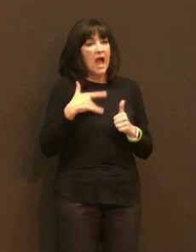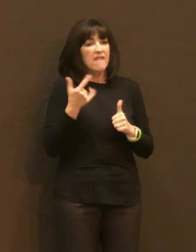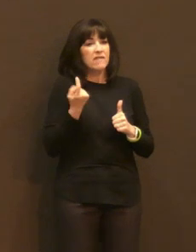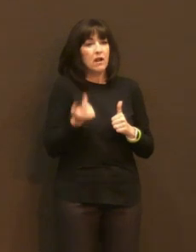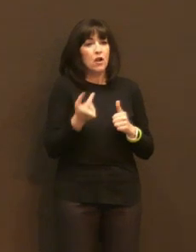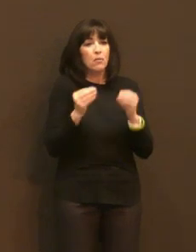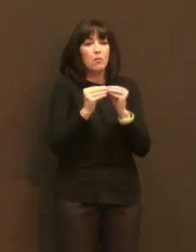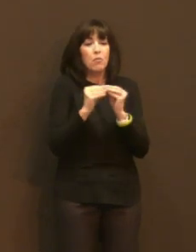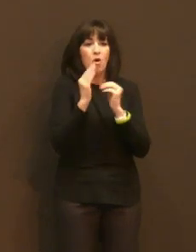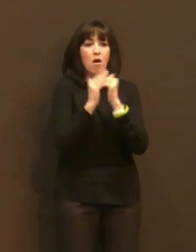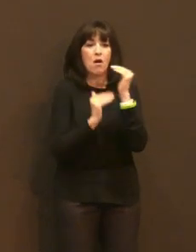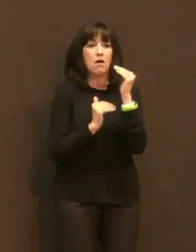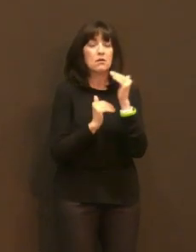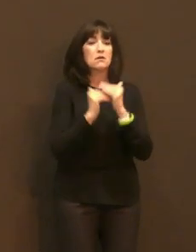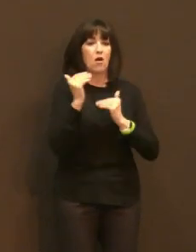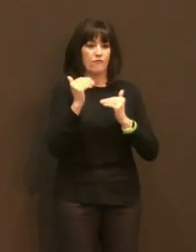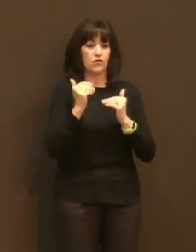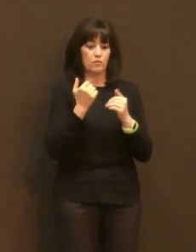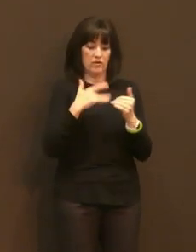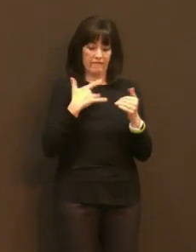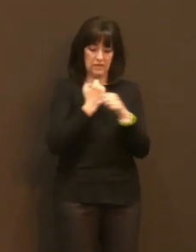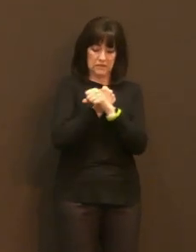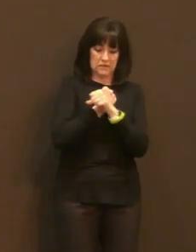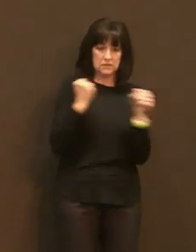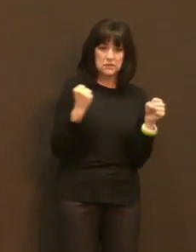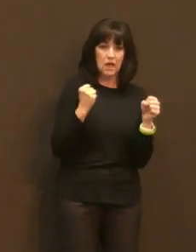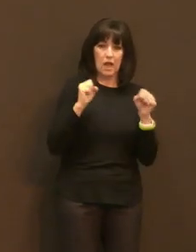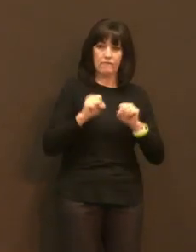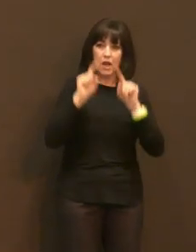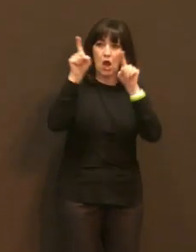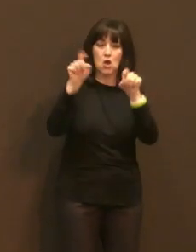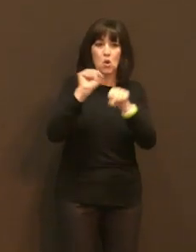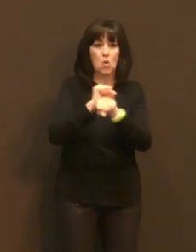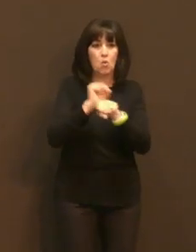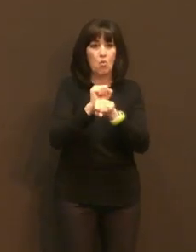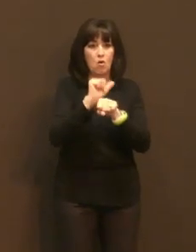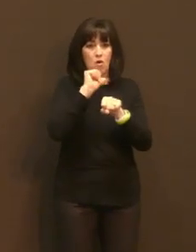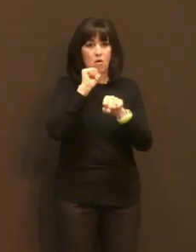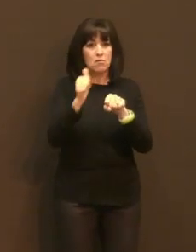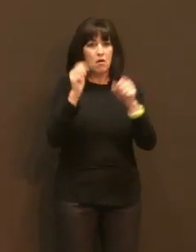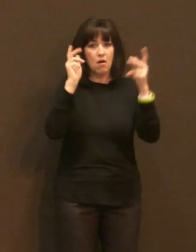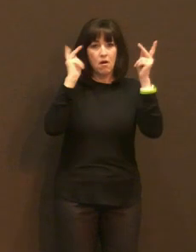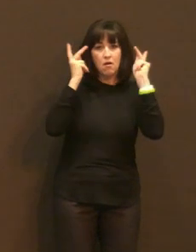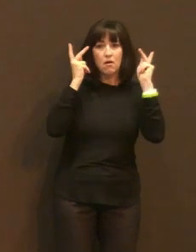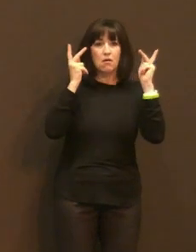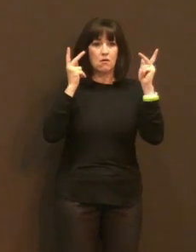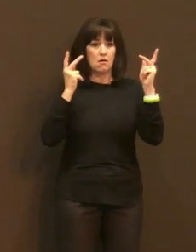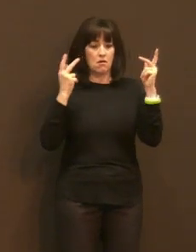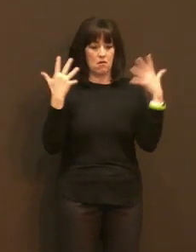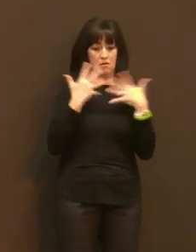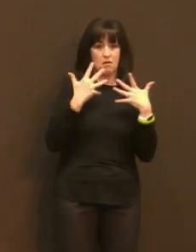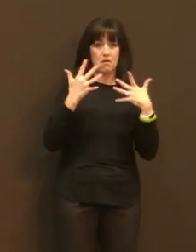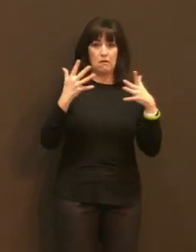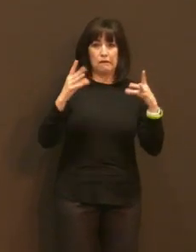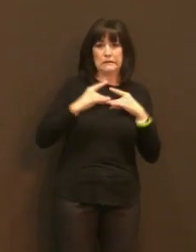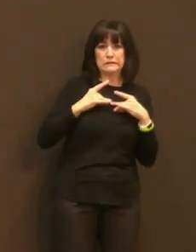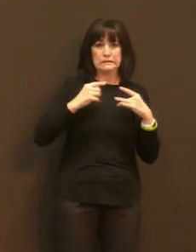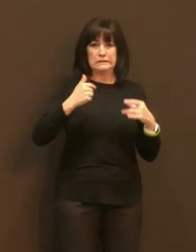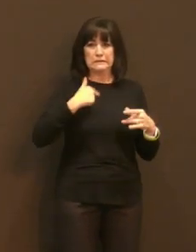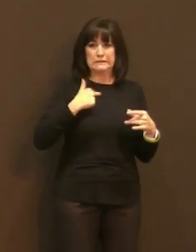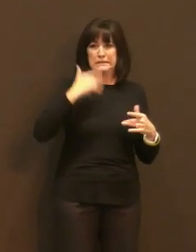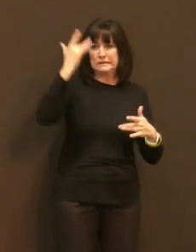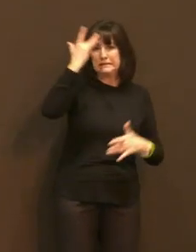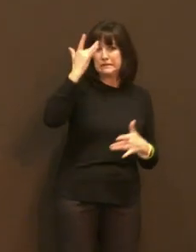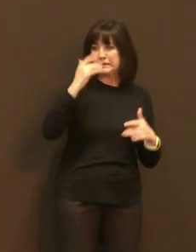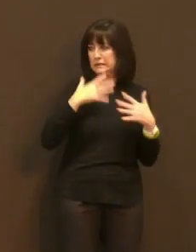to work, with our economy, with the lights turned on more in our economy than before, and gradually getting up to